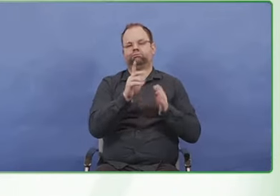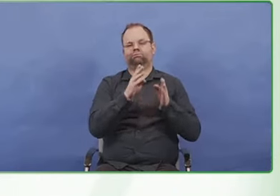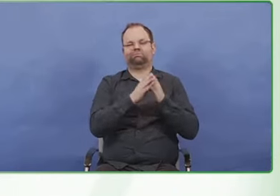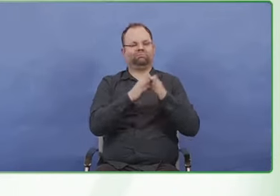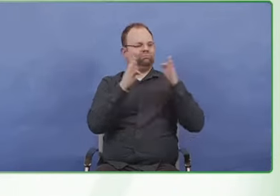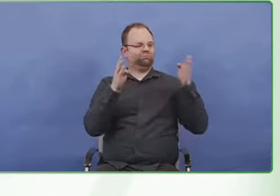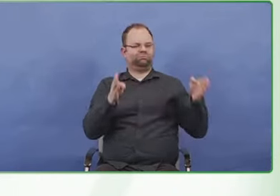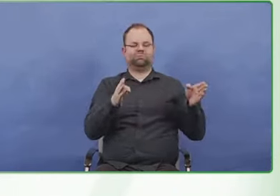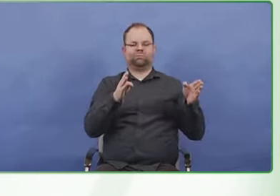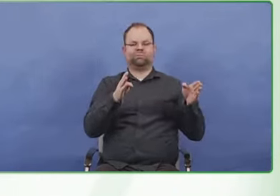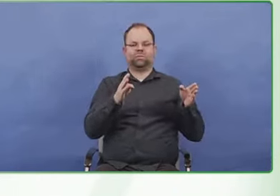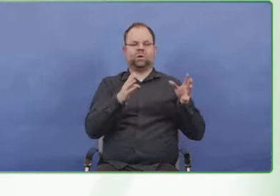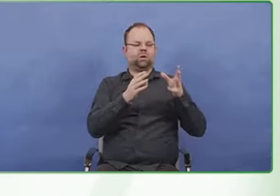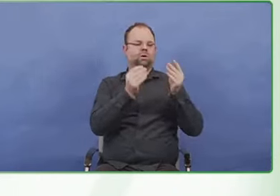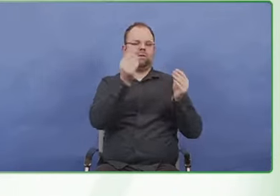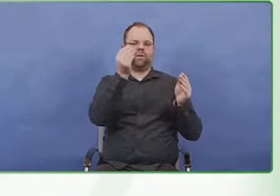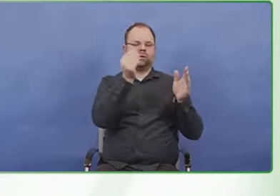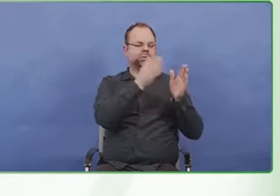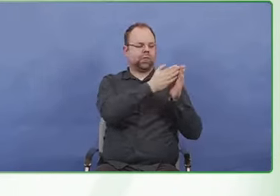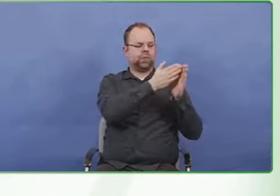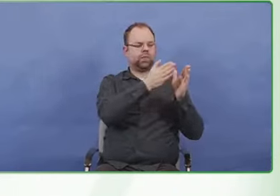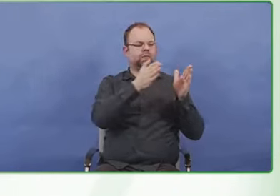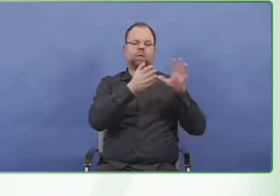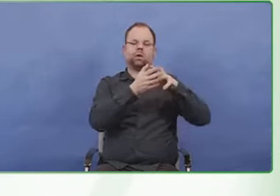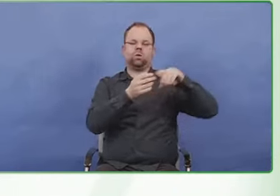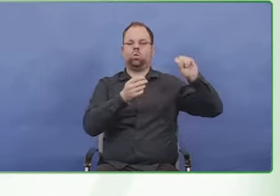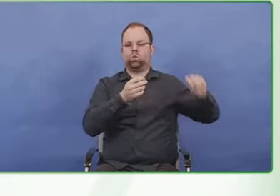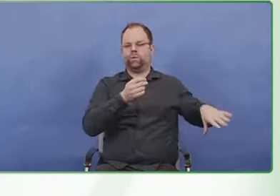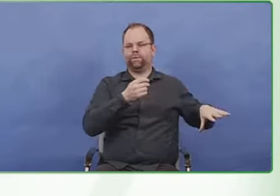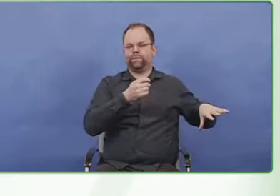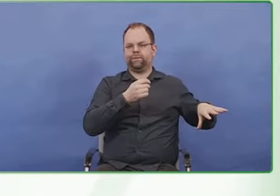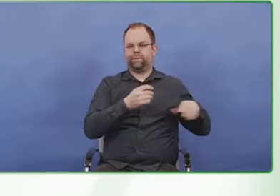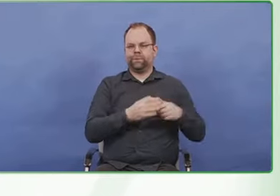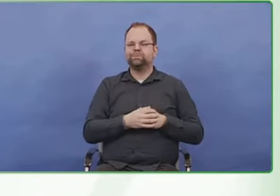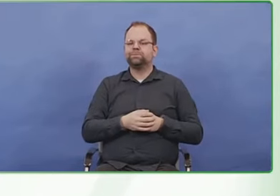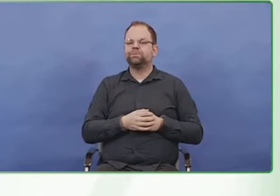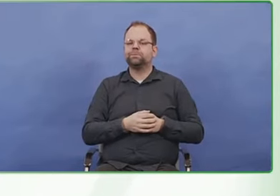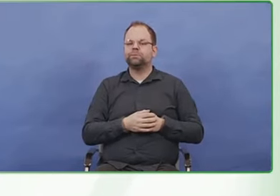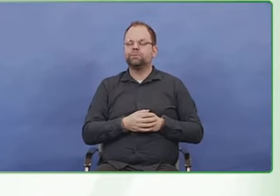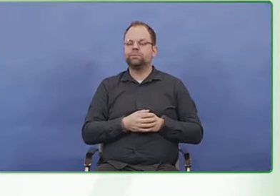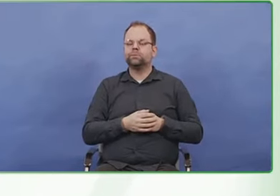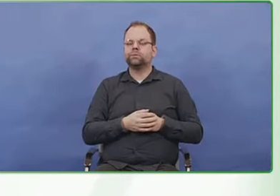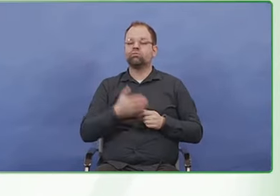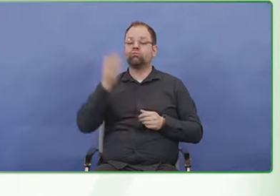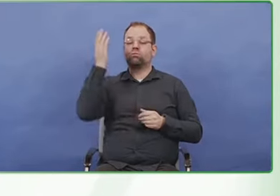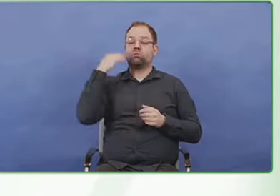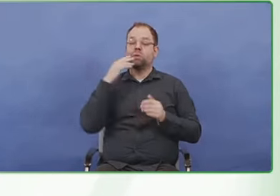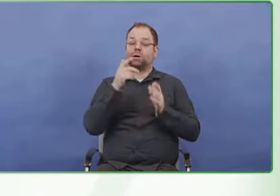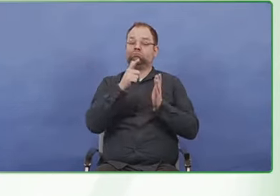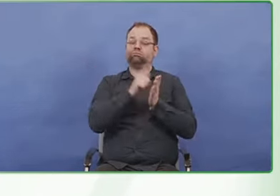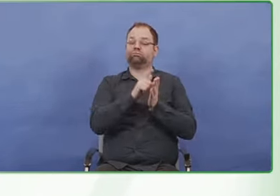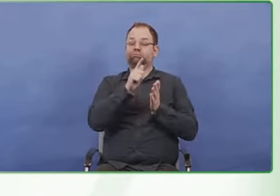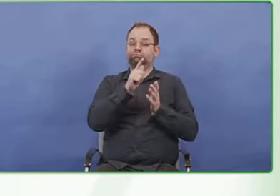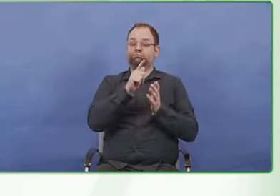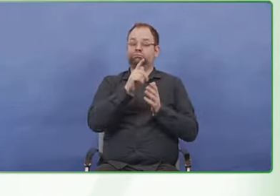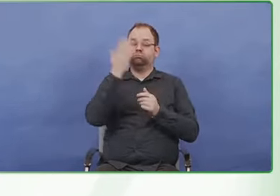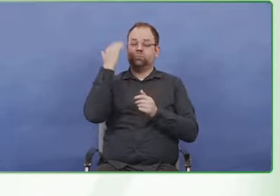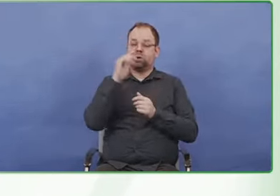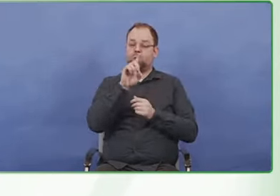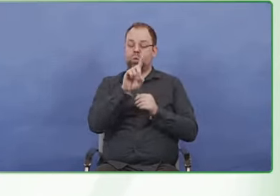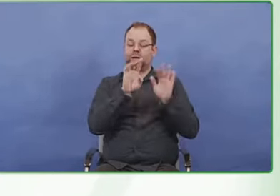make themselves accessible. It was also quite inadequate and lacking